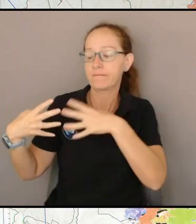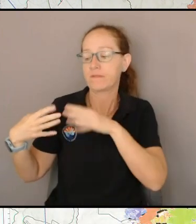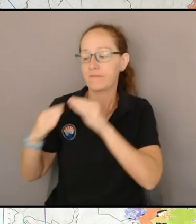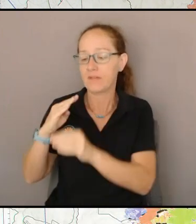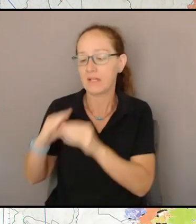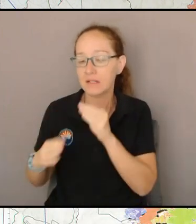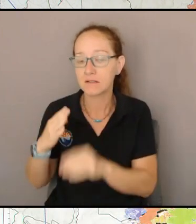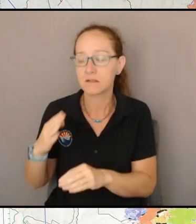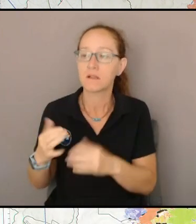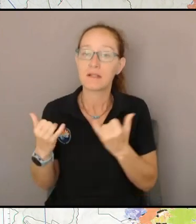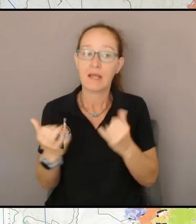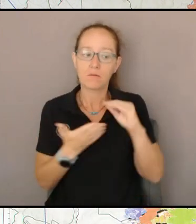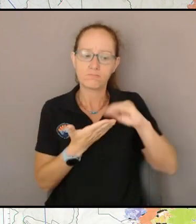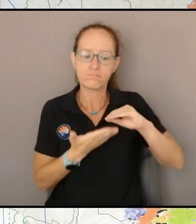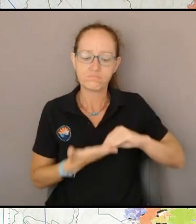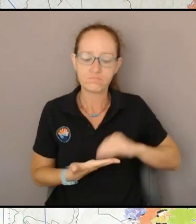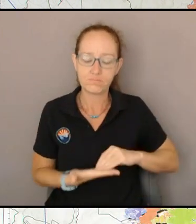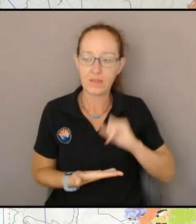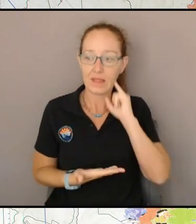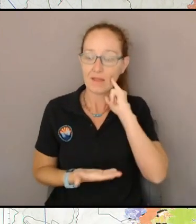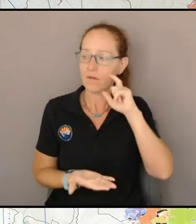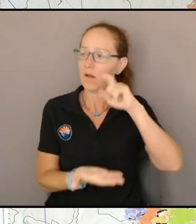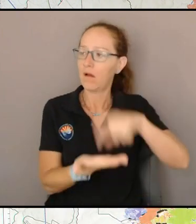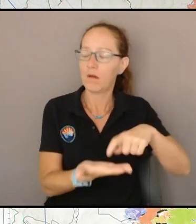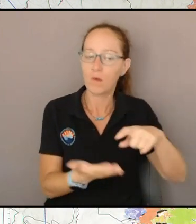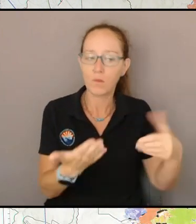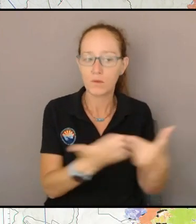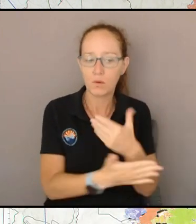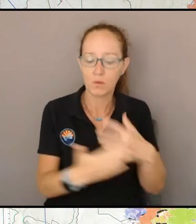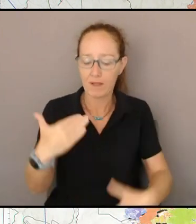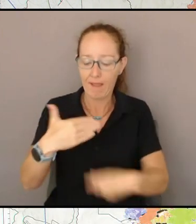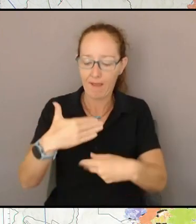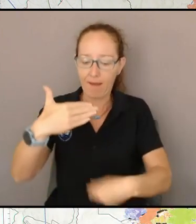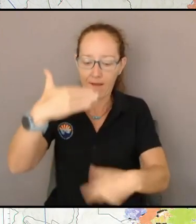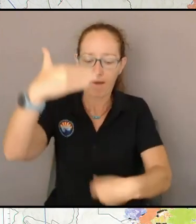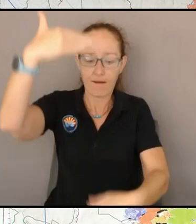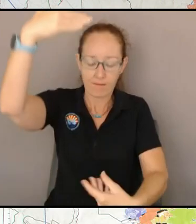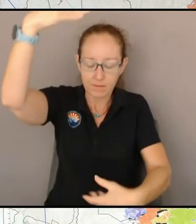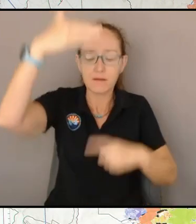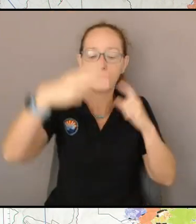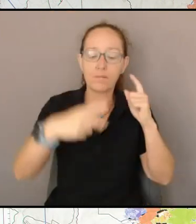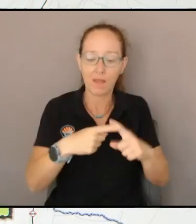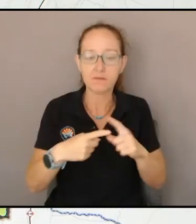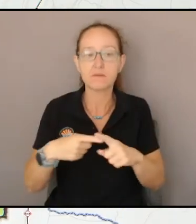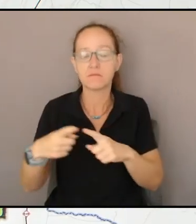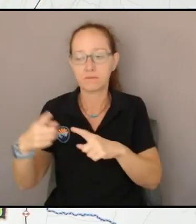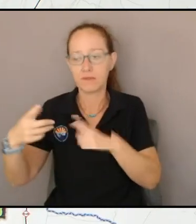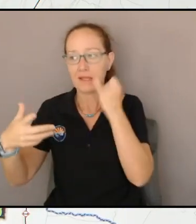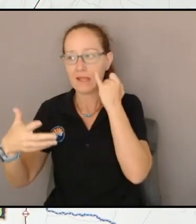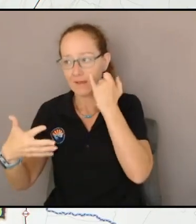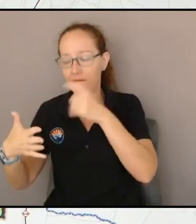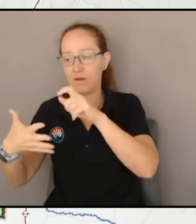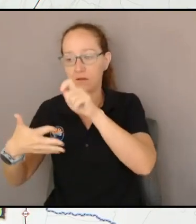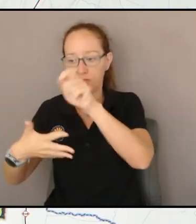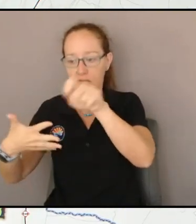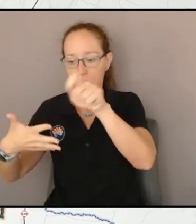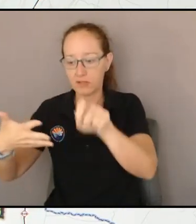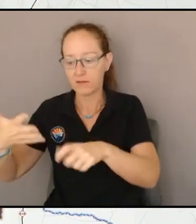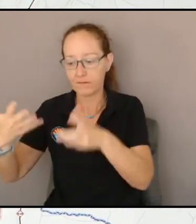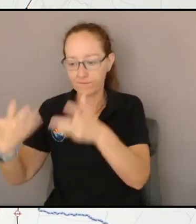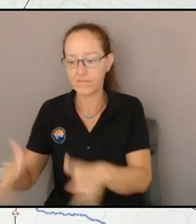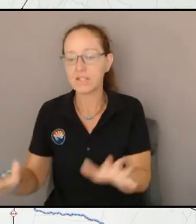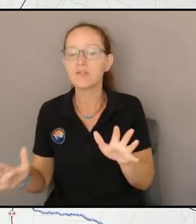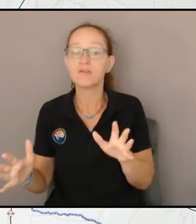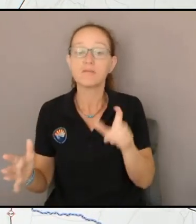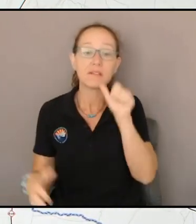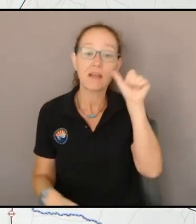as we complete repairs, we take them off our list. Yesterday they were able to complete close to 100 repairs, primarily over in this